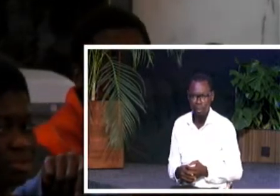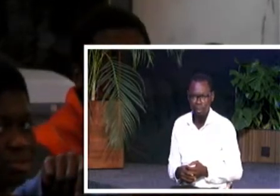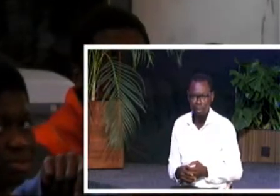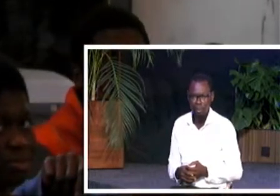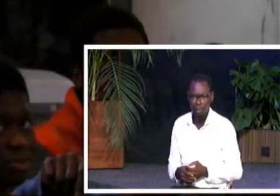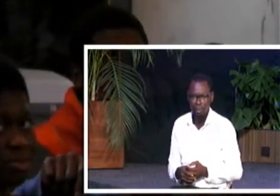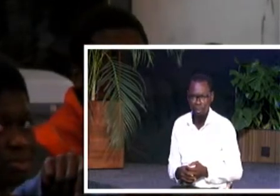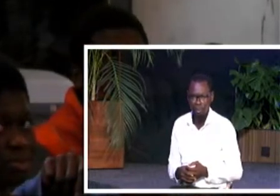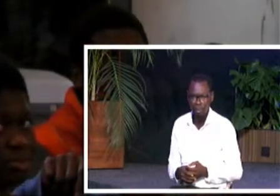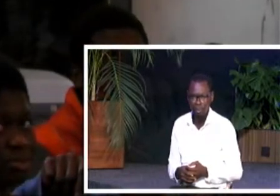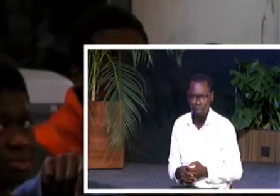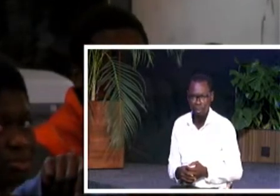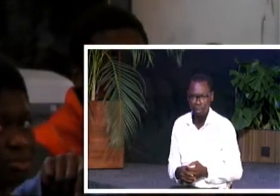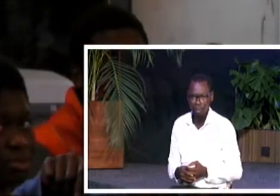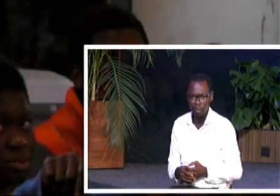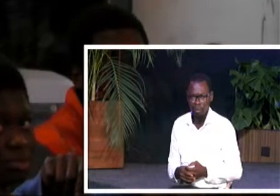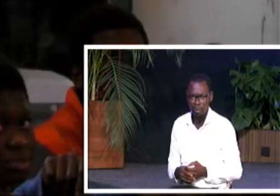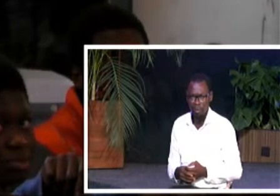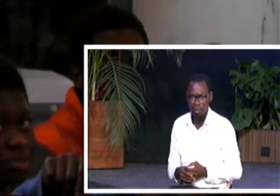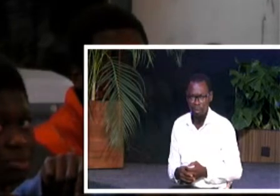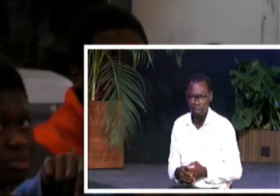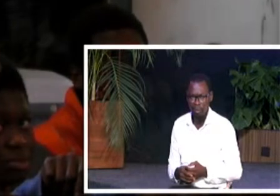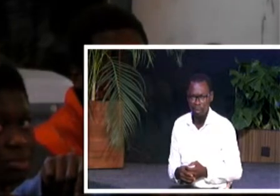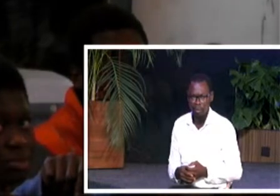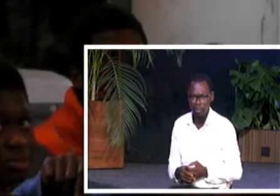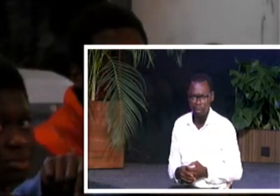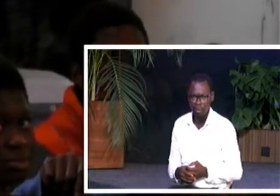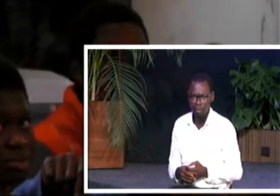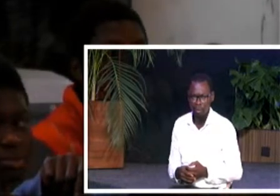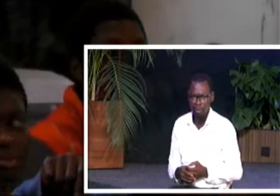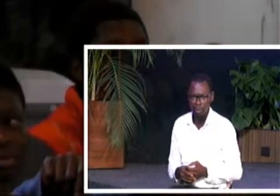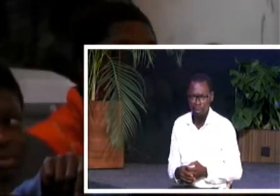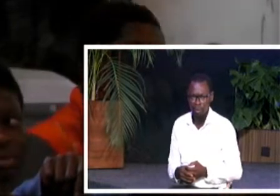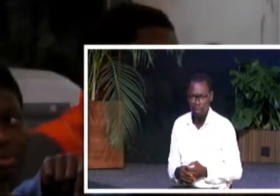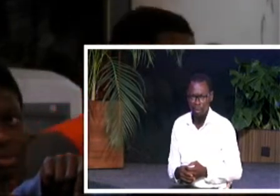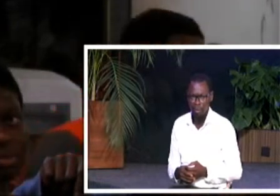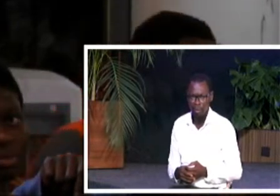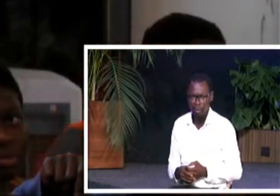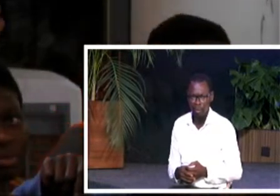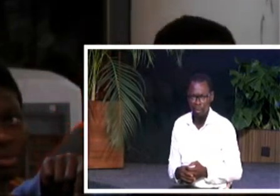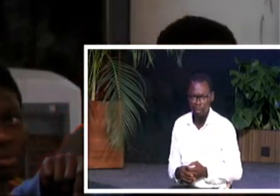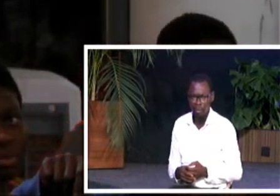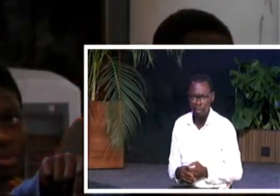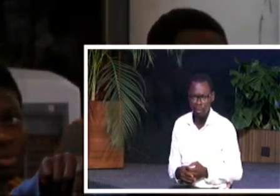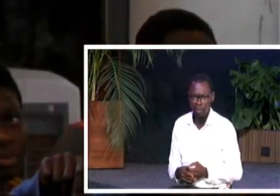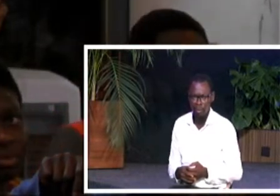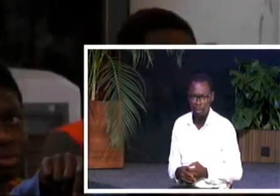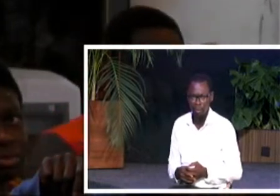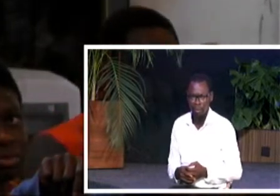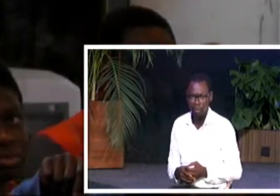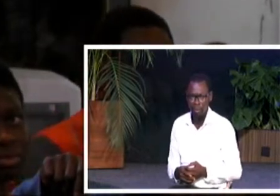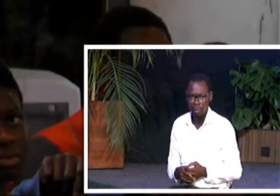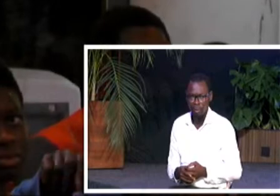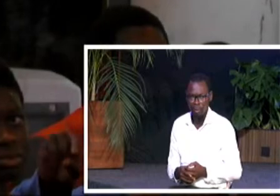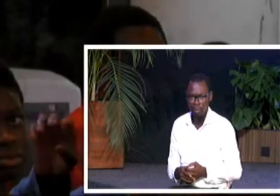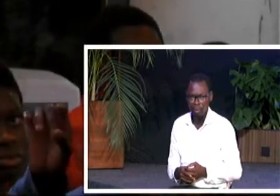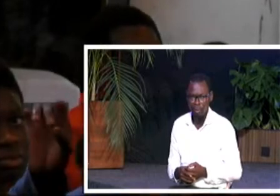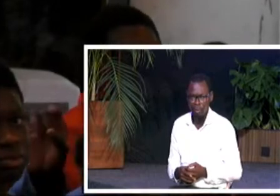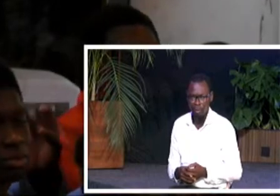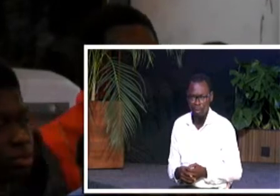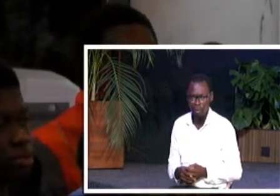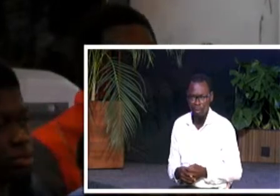to minimize the impact of agriculture on natural resources such as water, soil, and biodiversity?